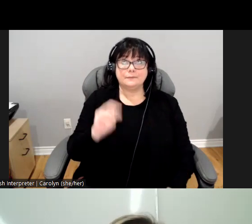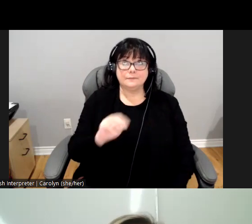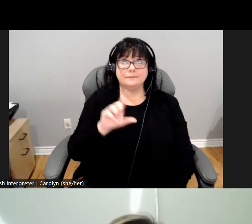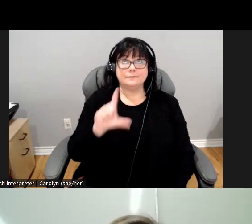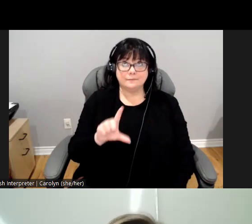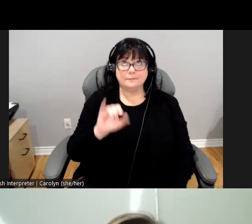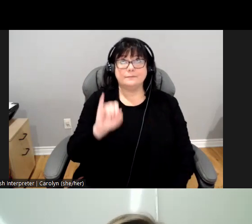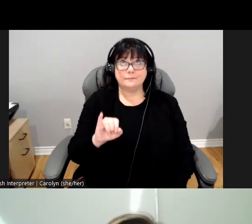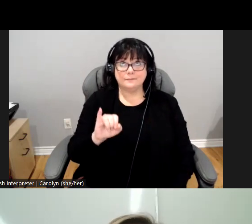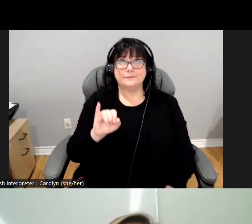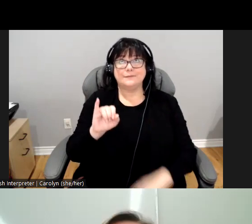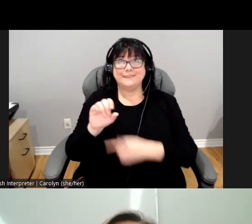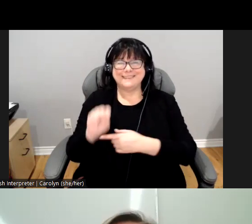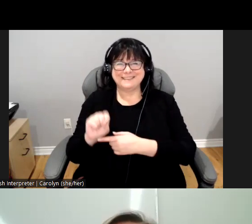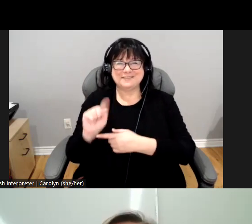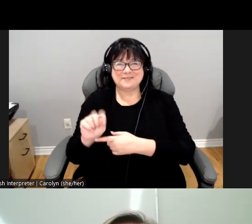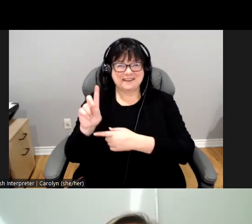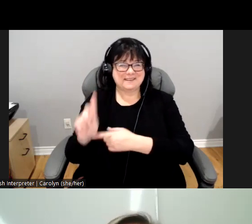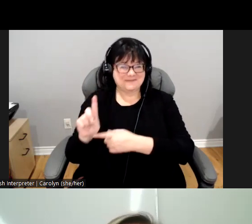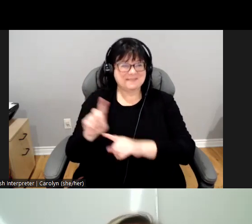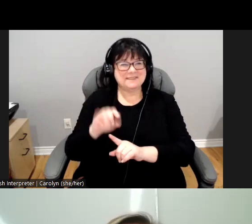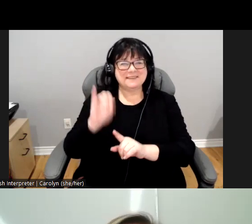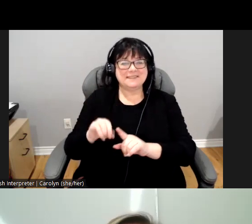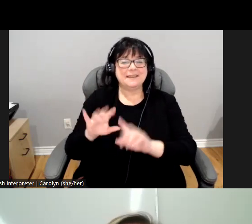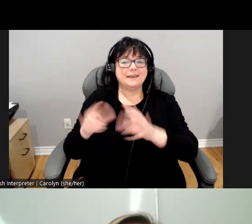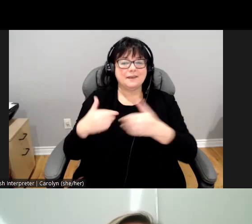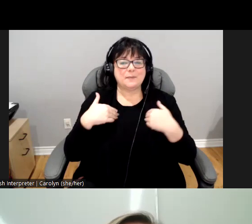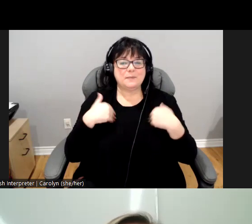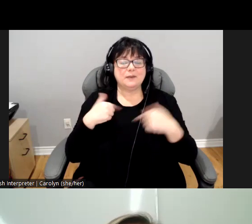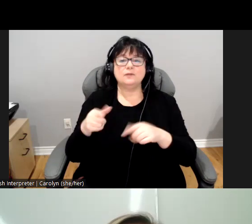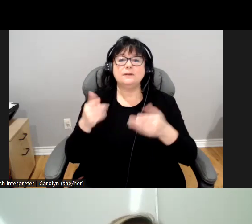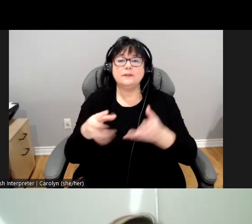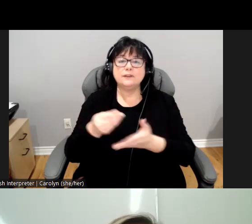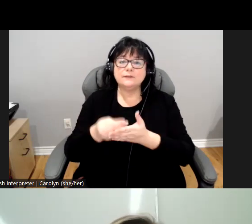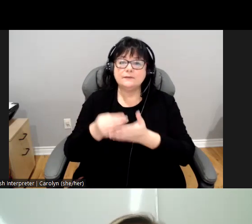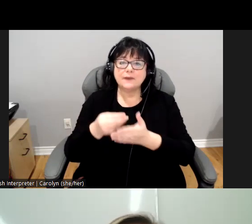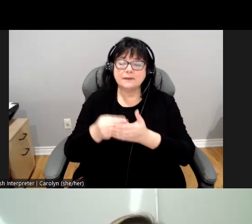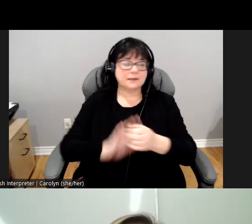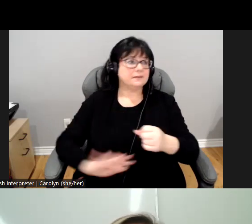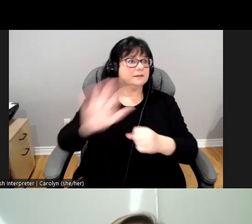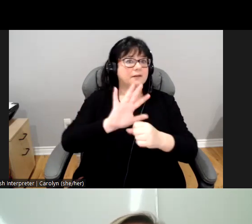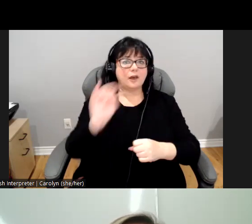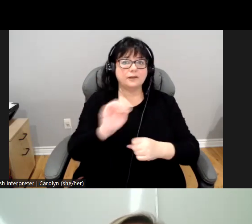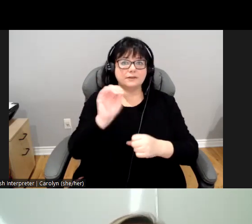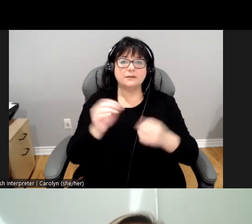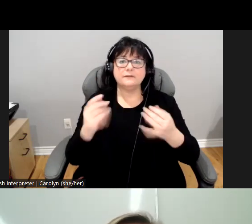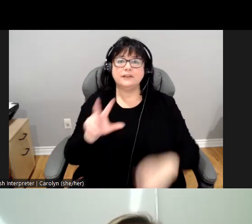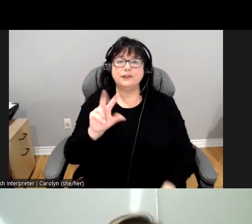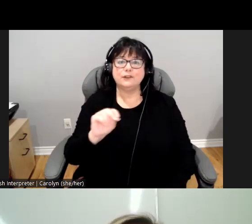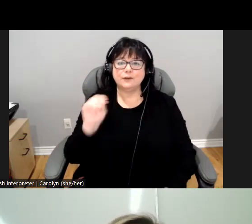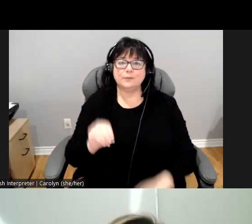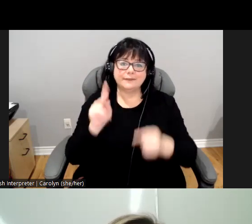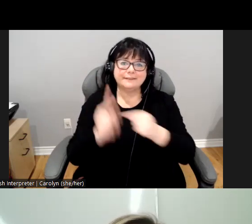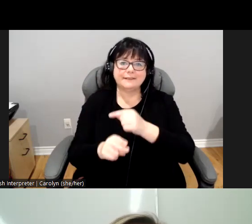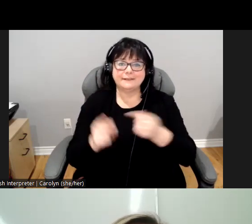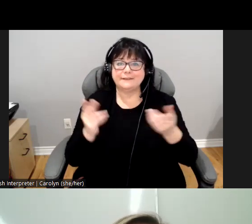Development promptly cut funding province-wide by about 30%. So it wasn't done based on performance or what was happening. It was just basically